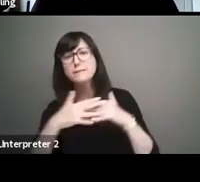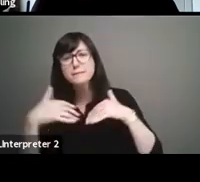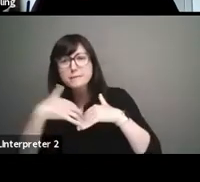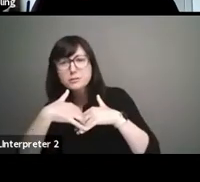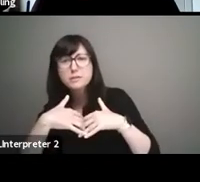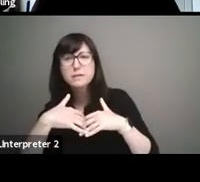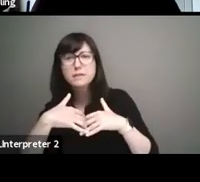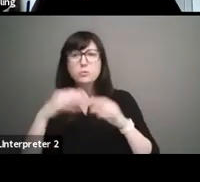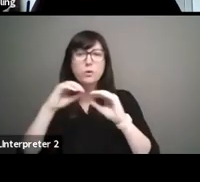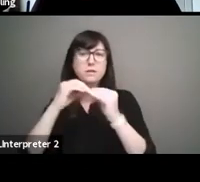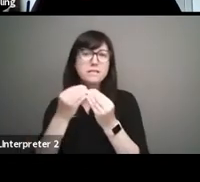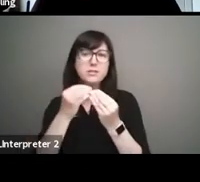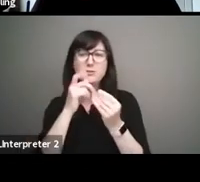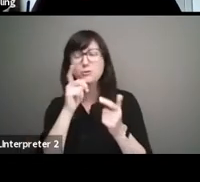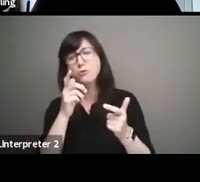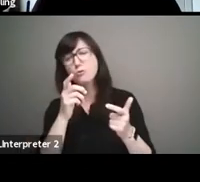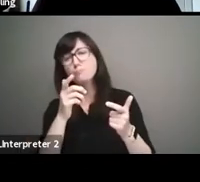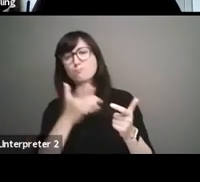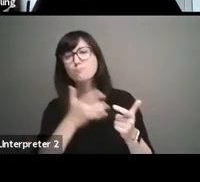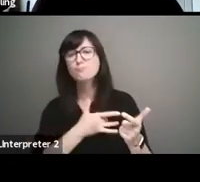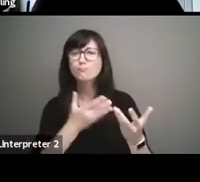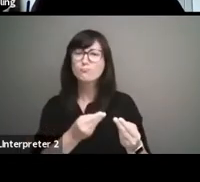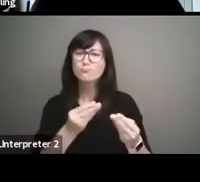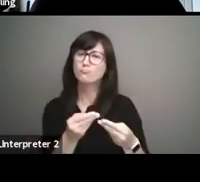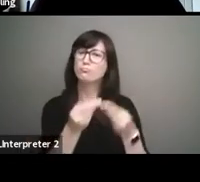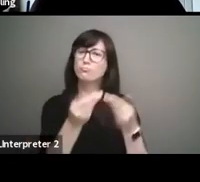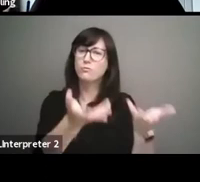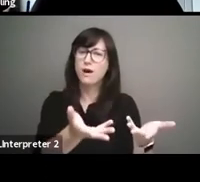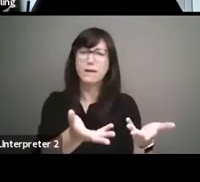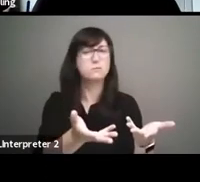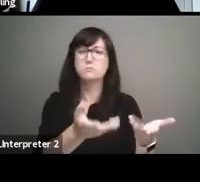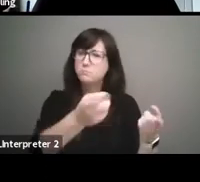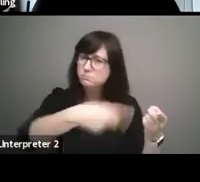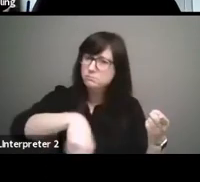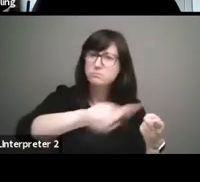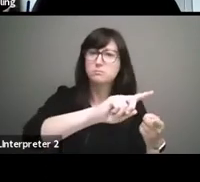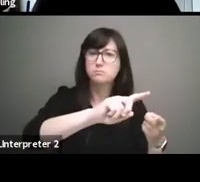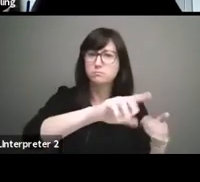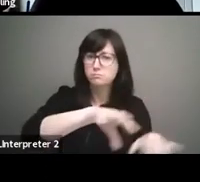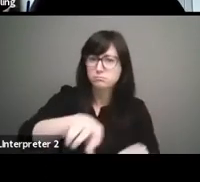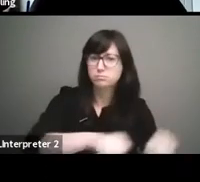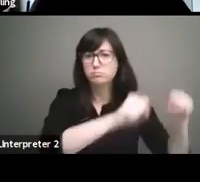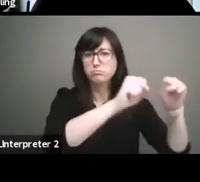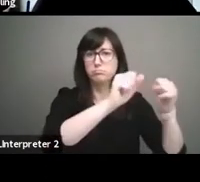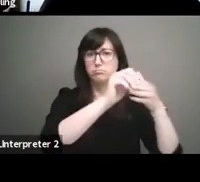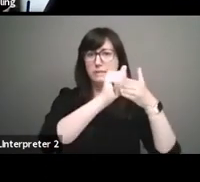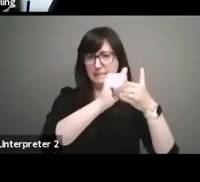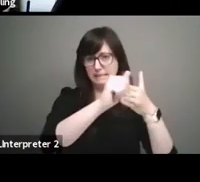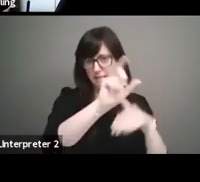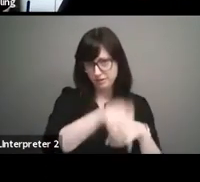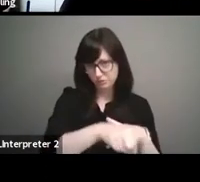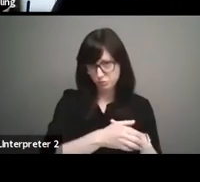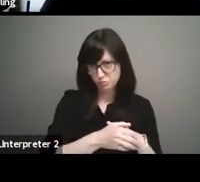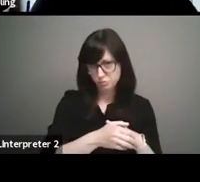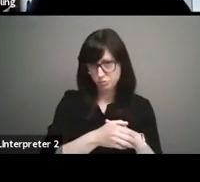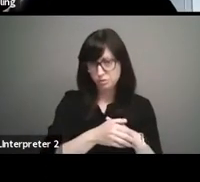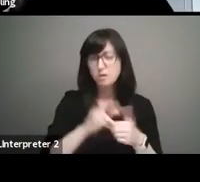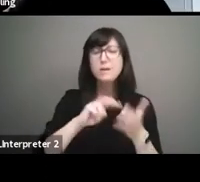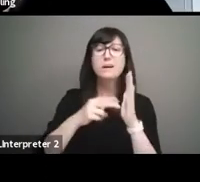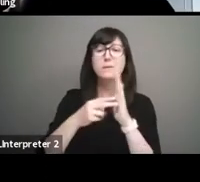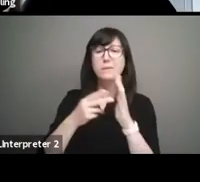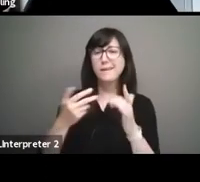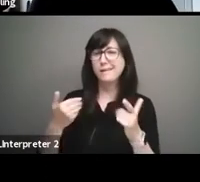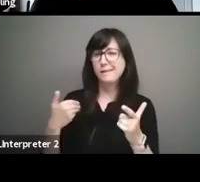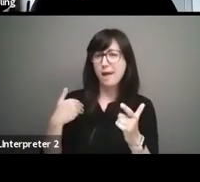wants to create a safe space. It actually has to be led by community. And so what that means also is that there's protocols involved